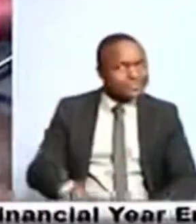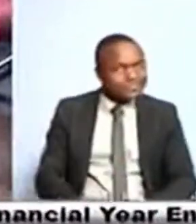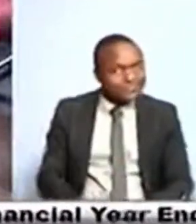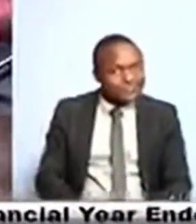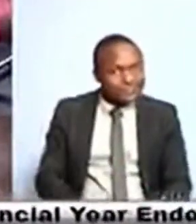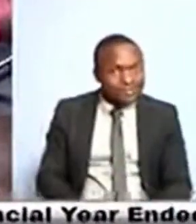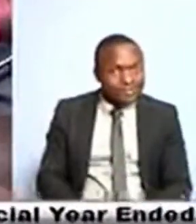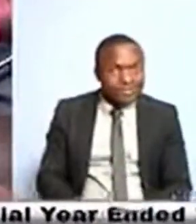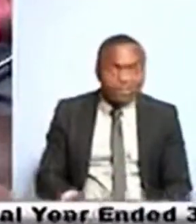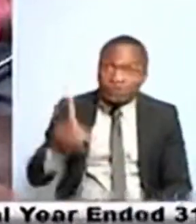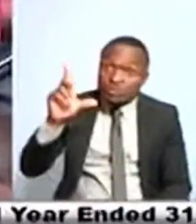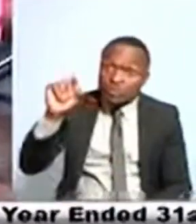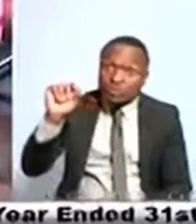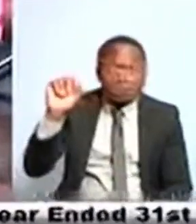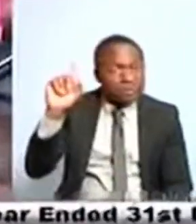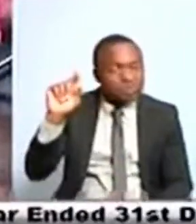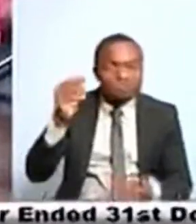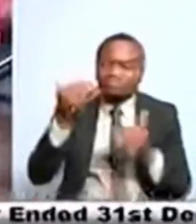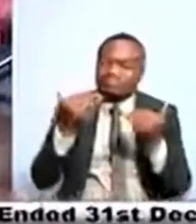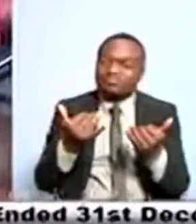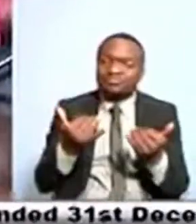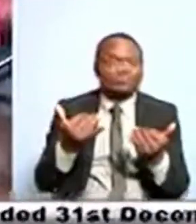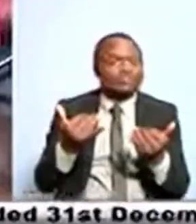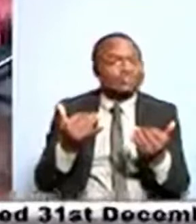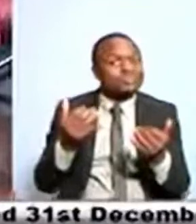That's 2011. To date, nothing has happened.